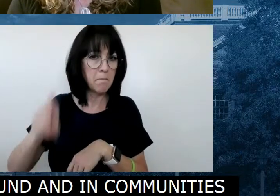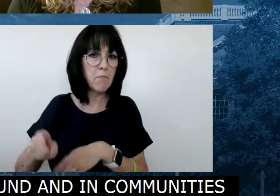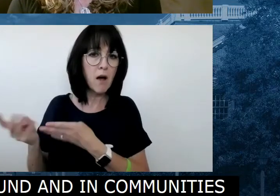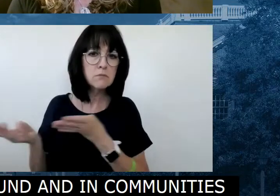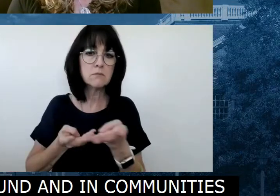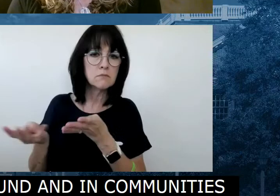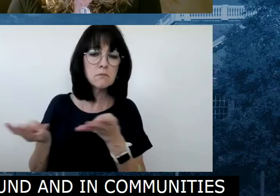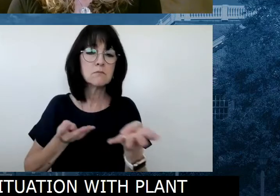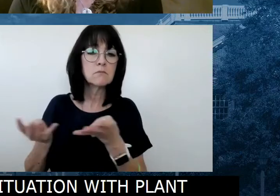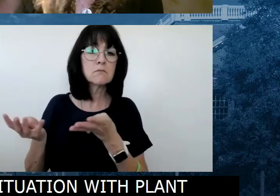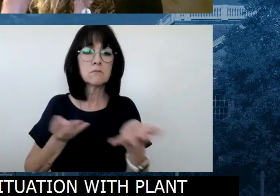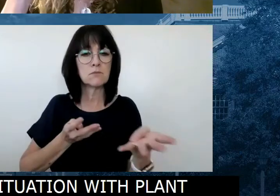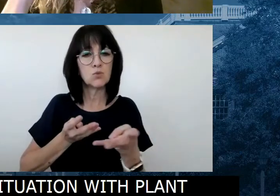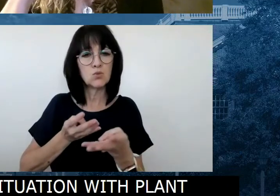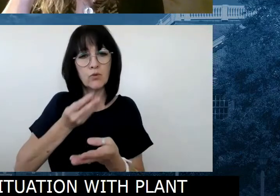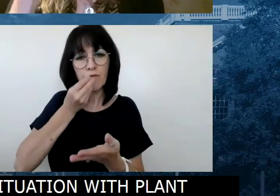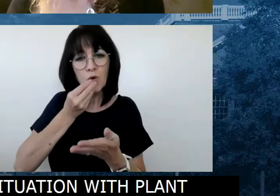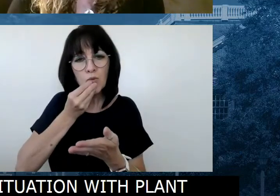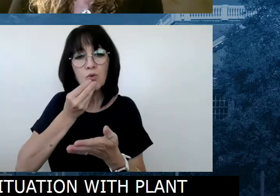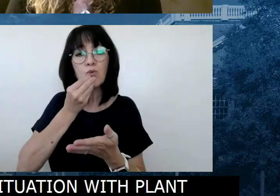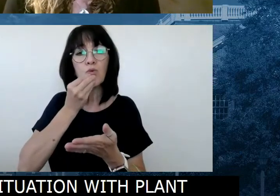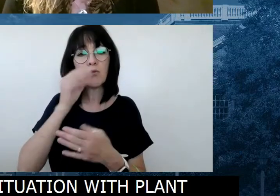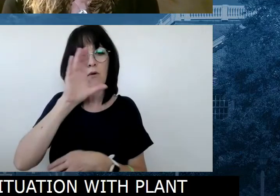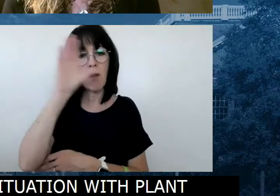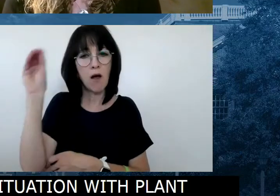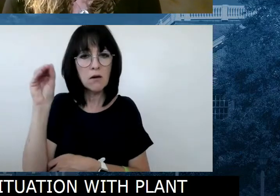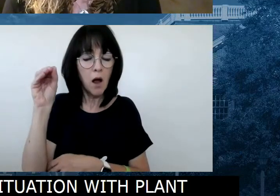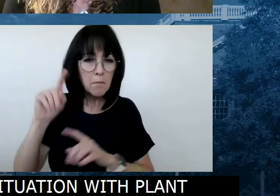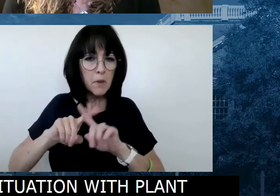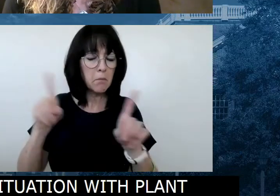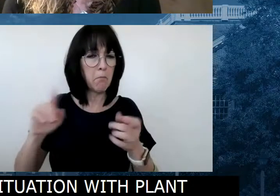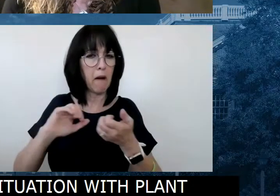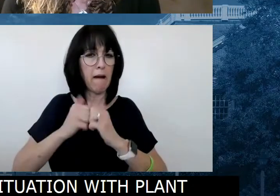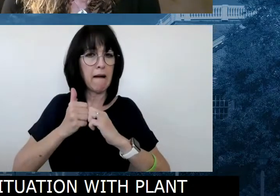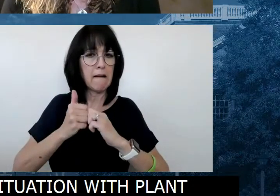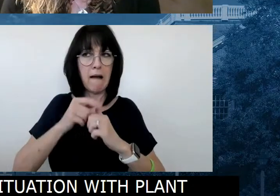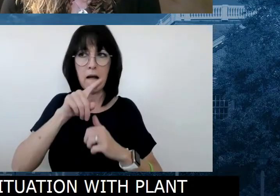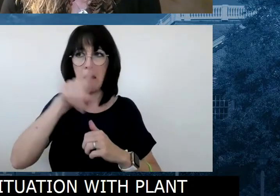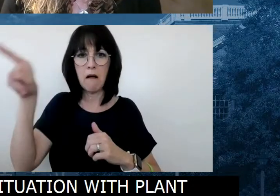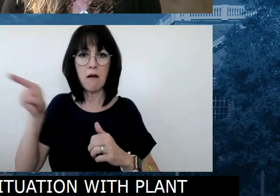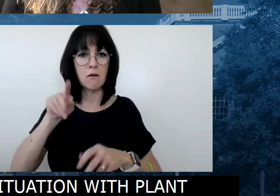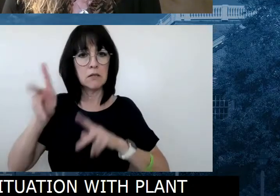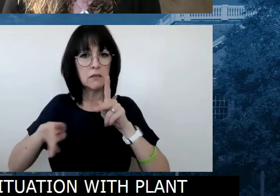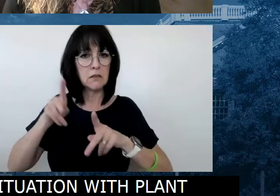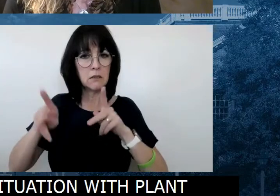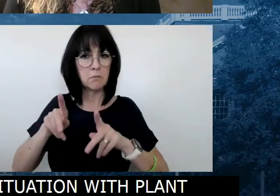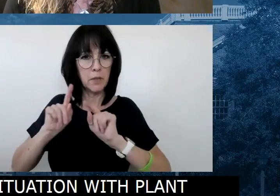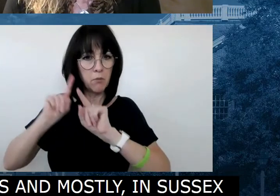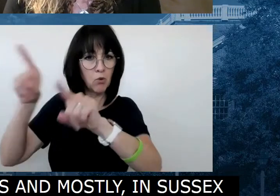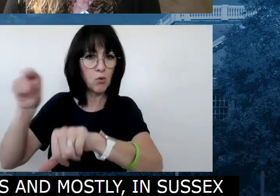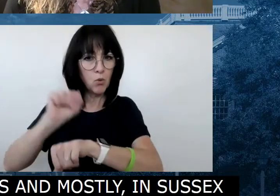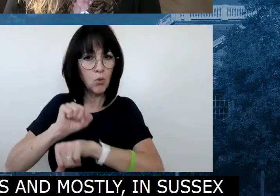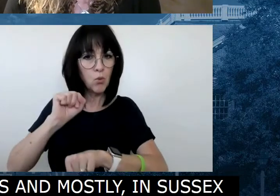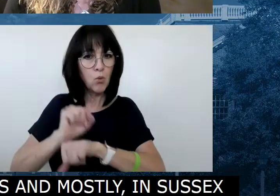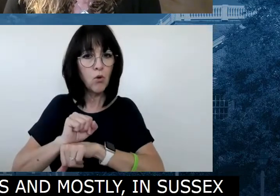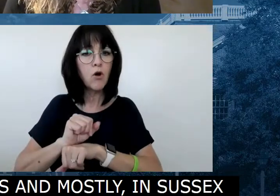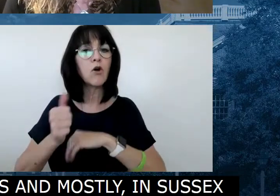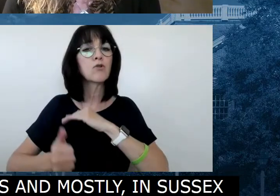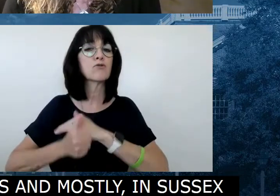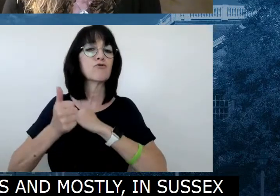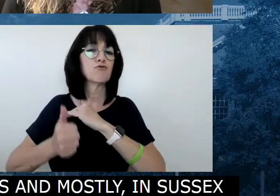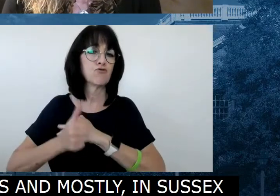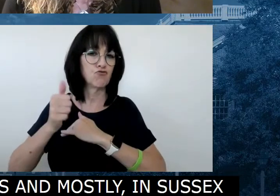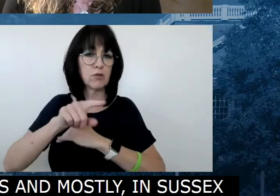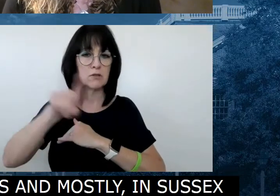other officials, and mostly Sussex County, but Kent County as well. But in the end, I think the numbers speak